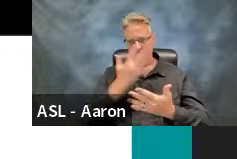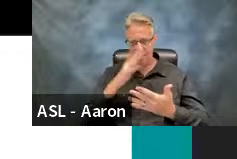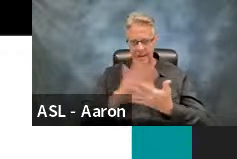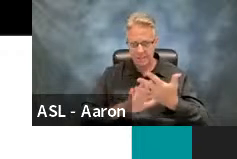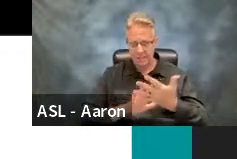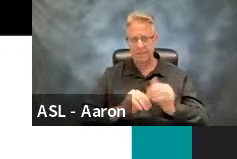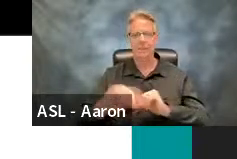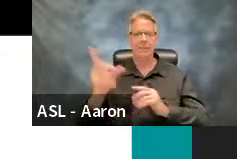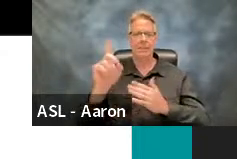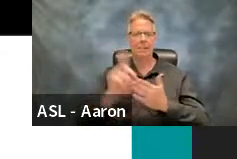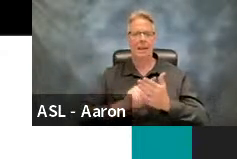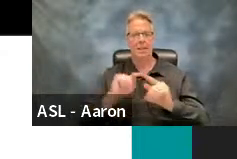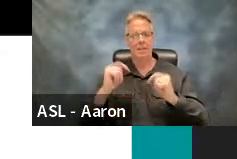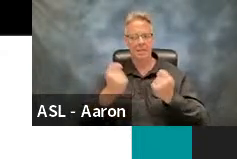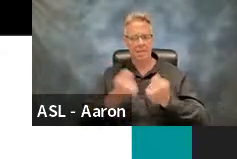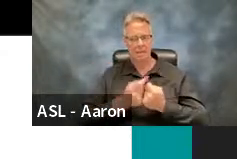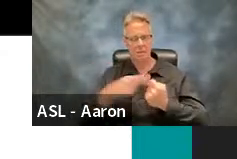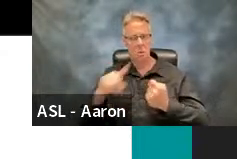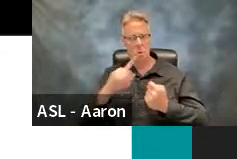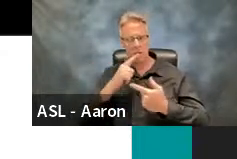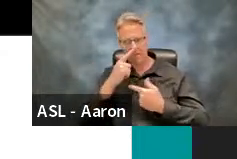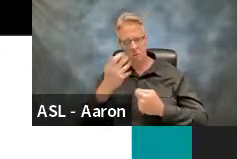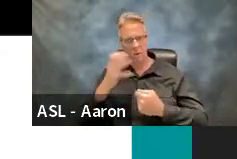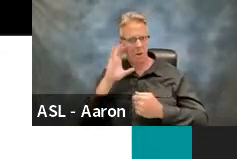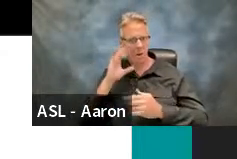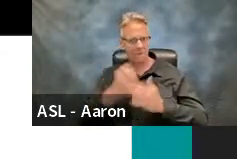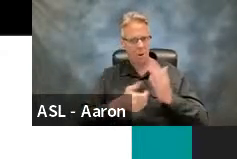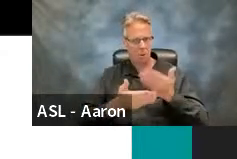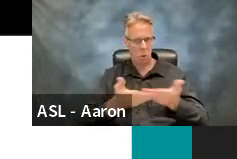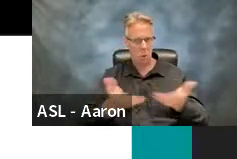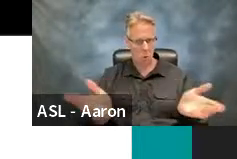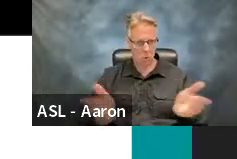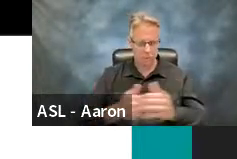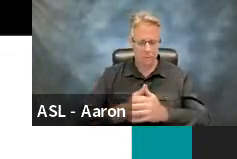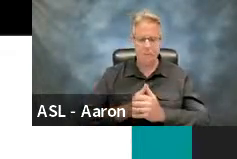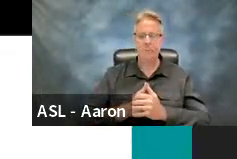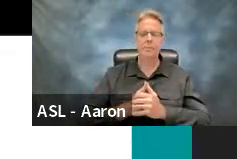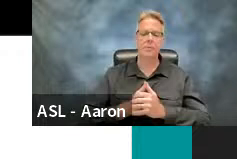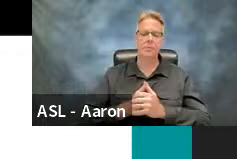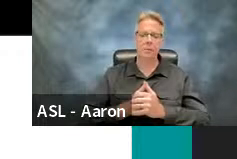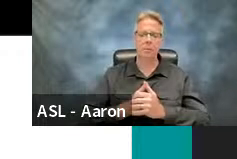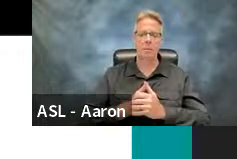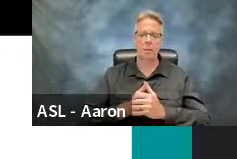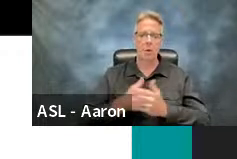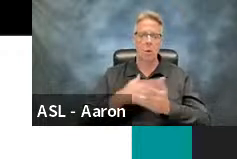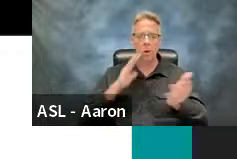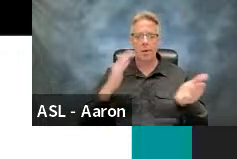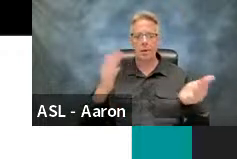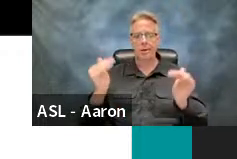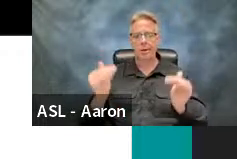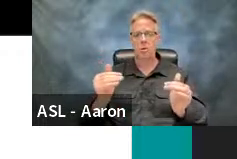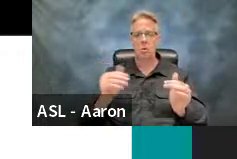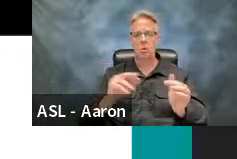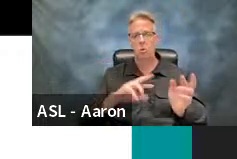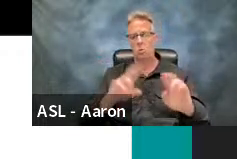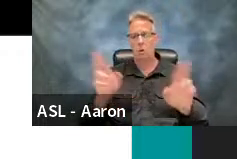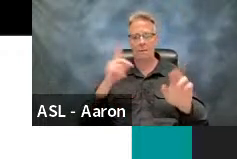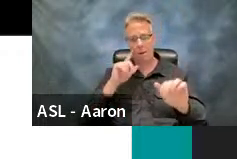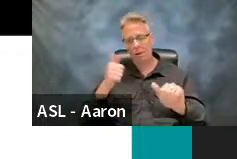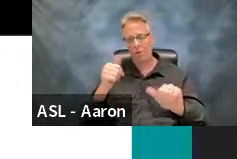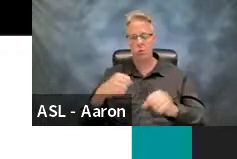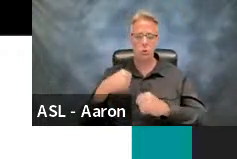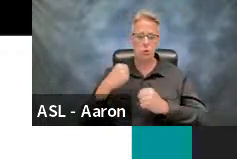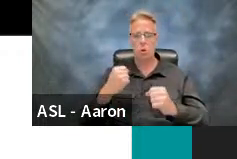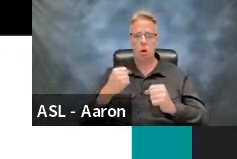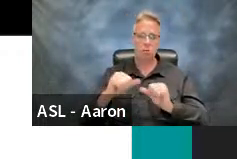team has expressed interest in hearing from you. And then we're going to gear up for another strong round